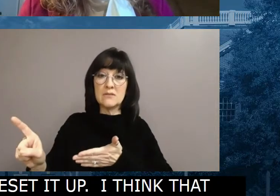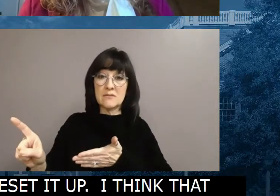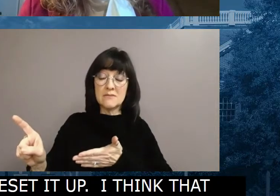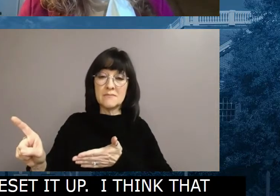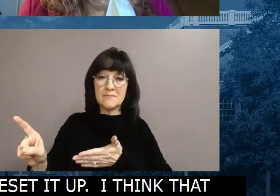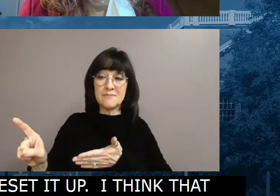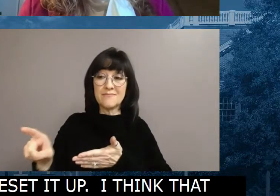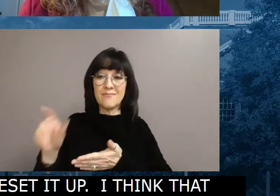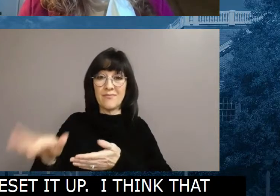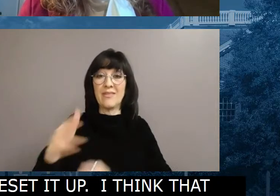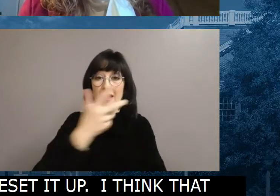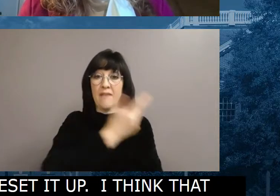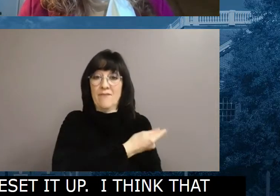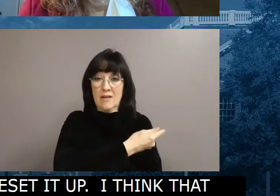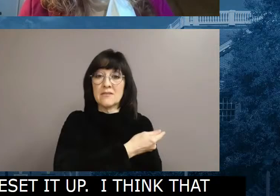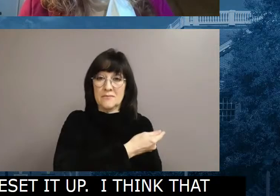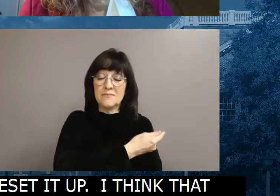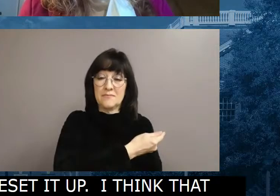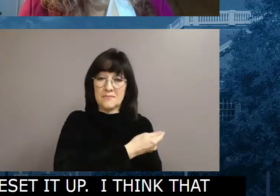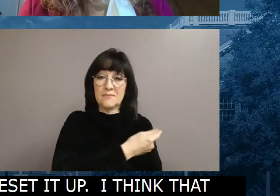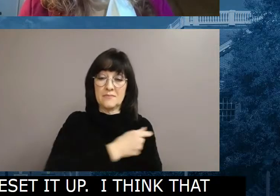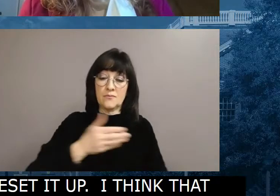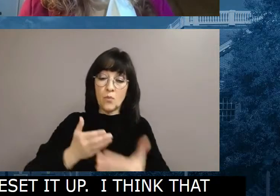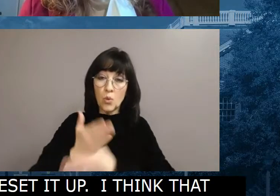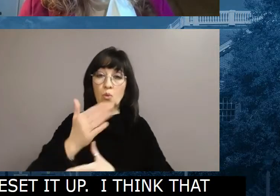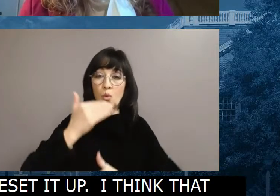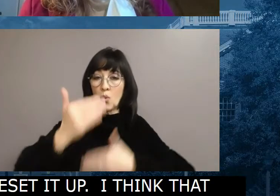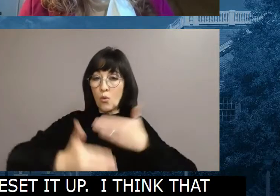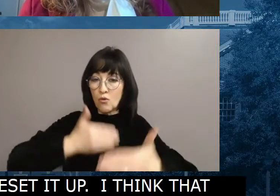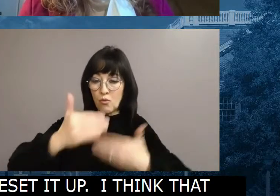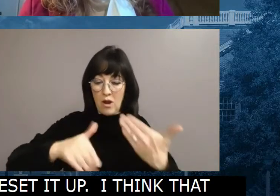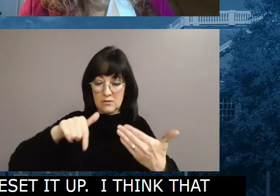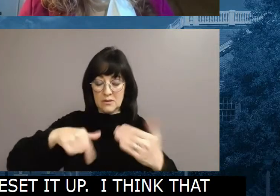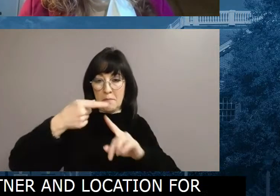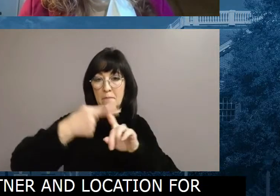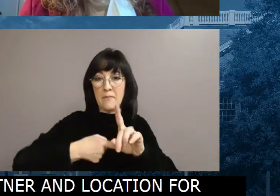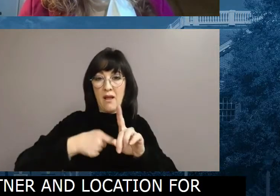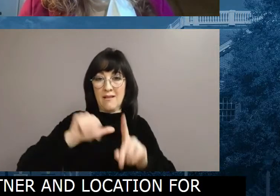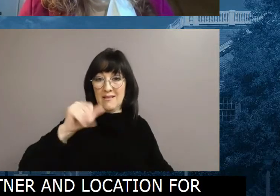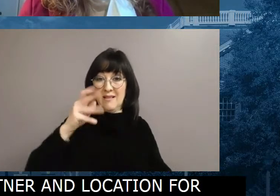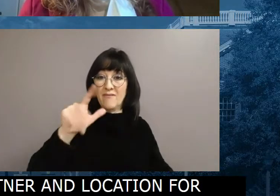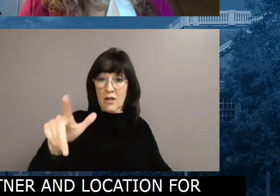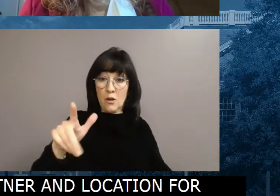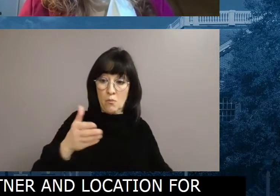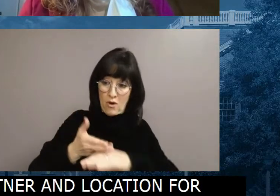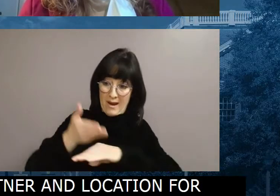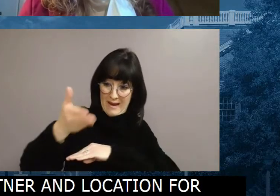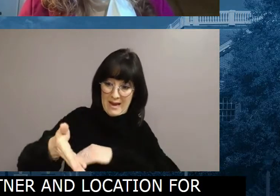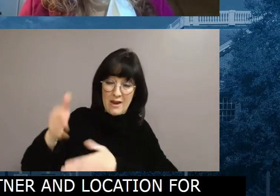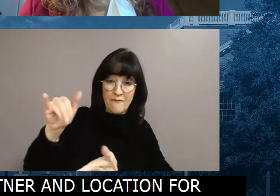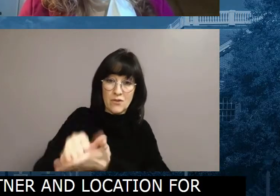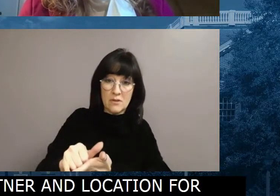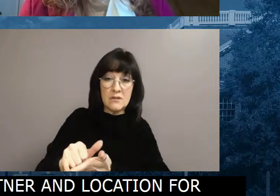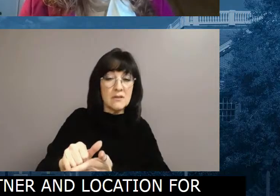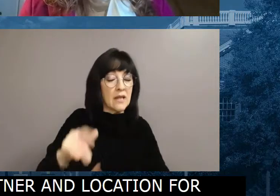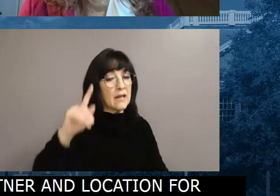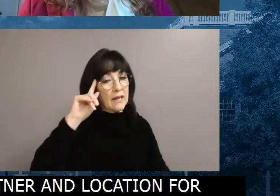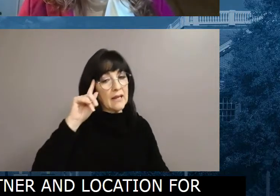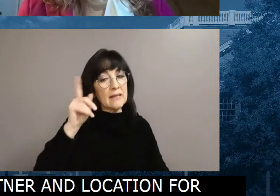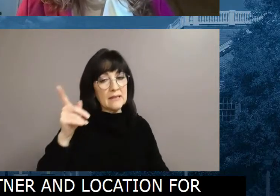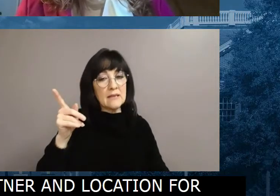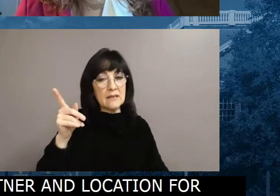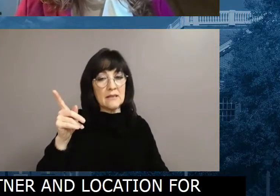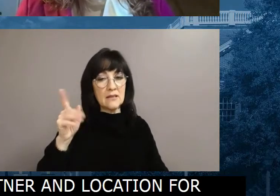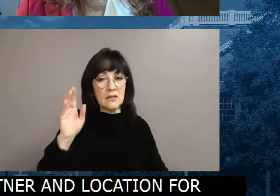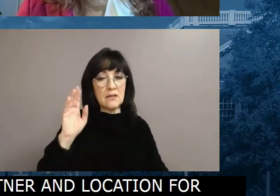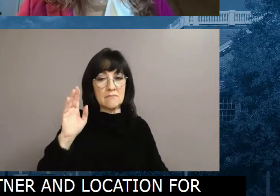the vaccination process and getting us through the month of April. After that, I think we're going to probably build on